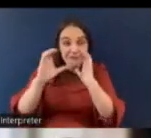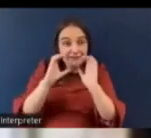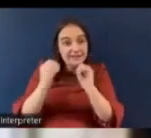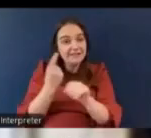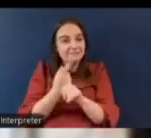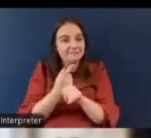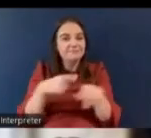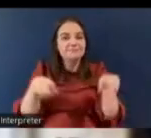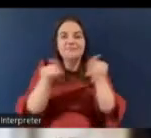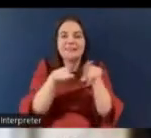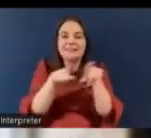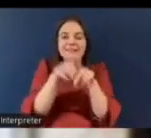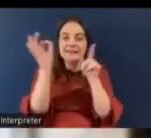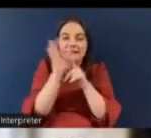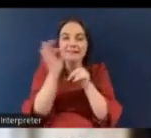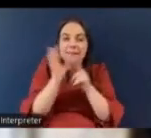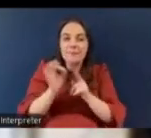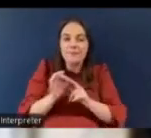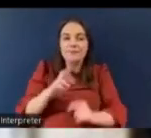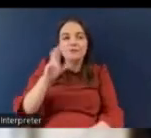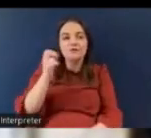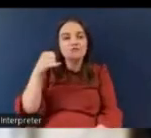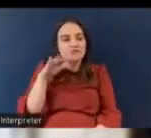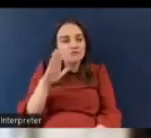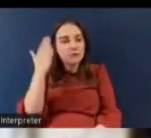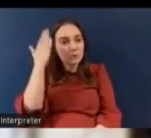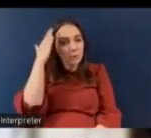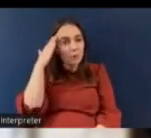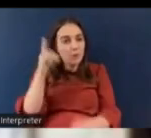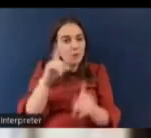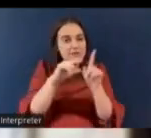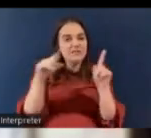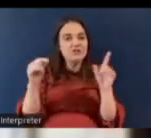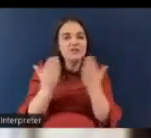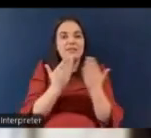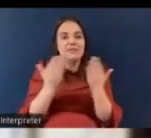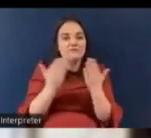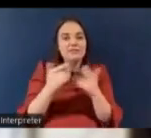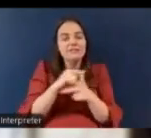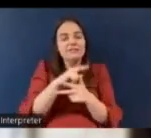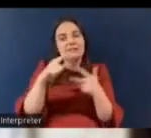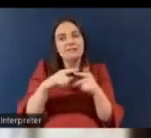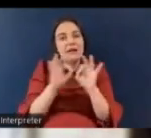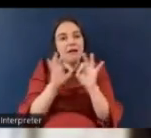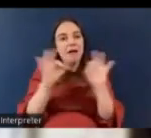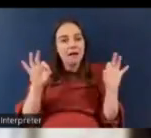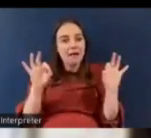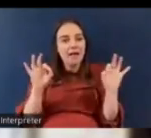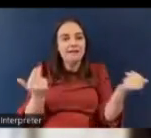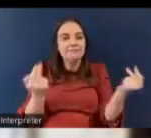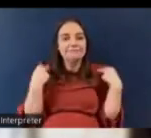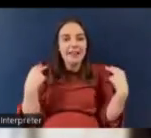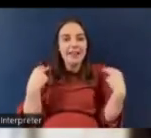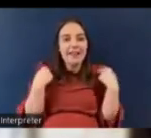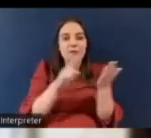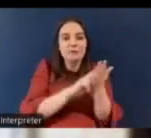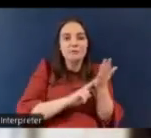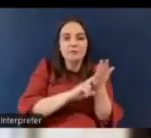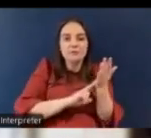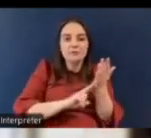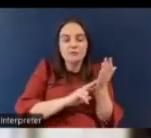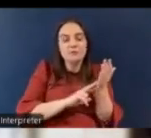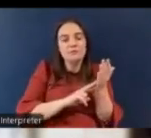echoing some of what Rachel was saying, the digital literacy and the online and the language